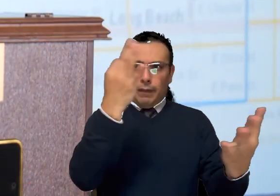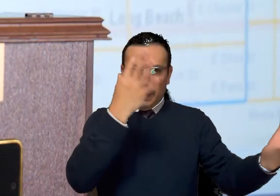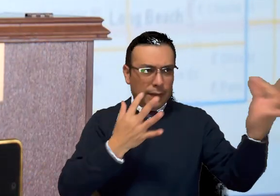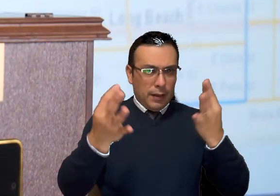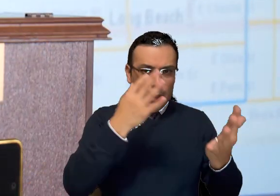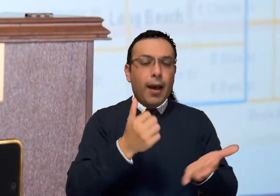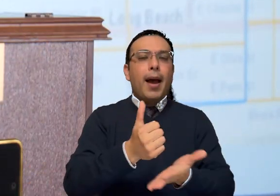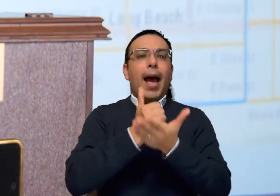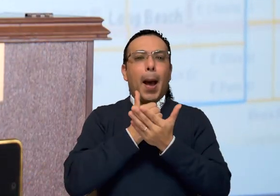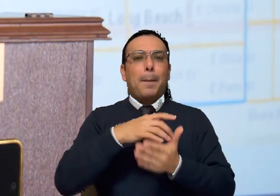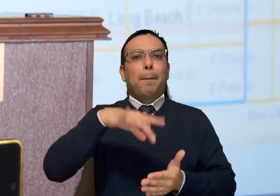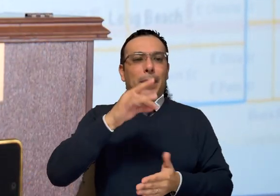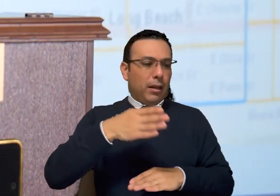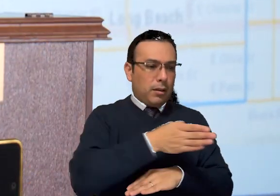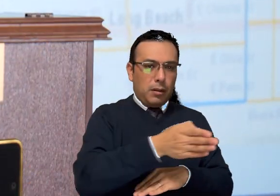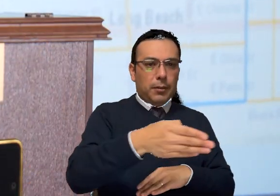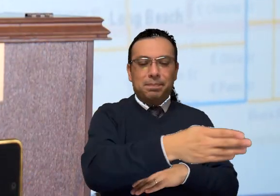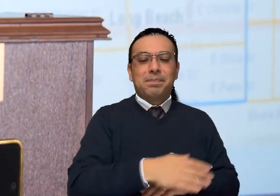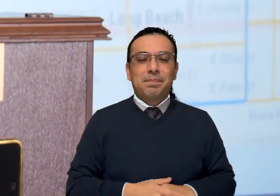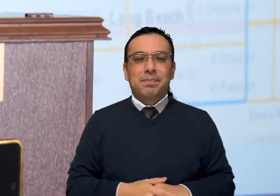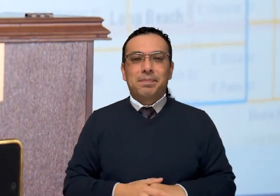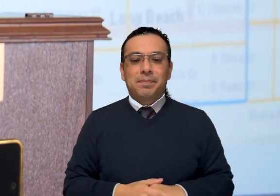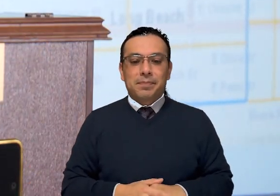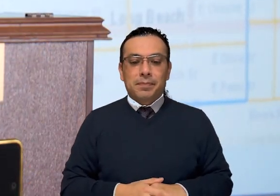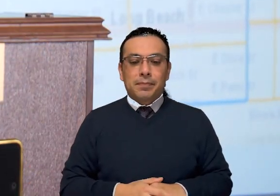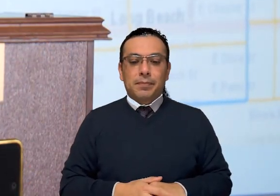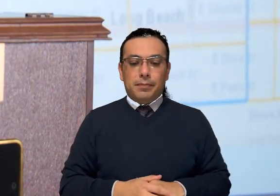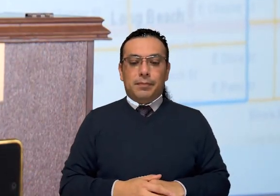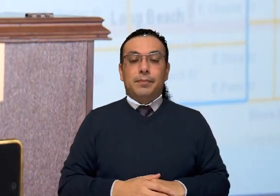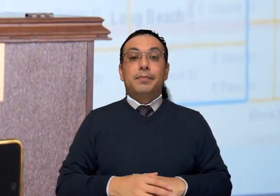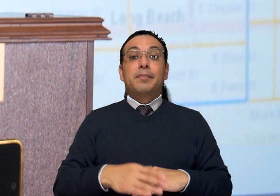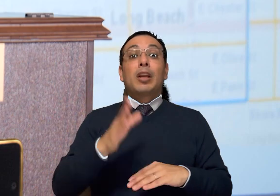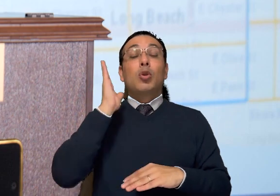The onshore cables will run through Long Beach